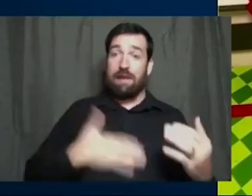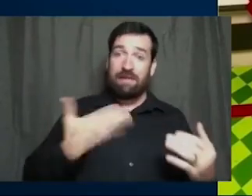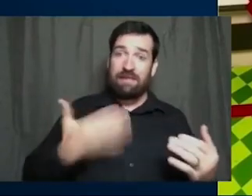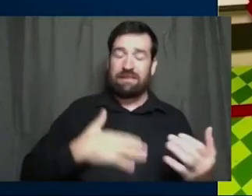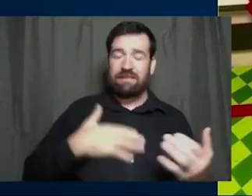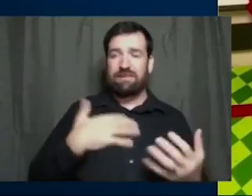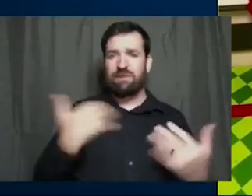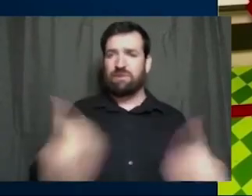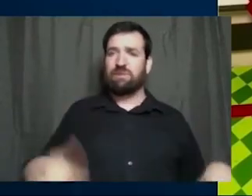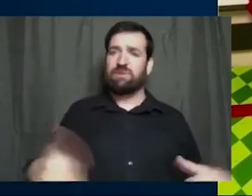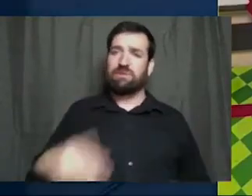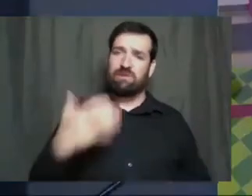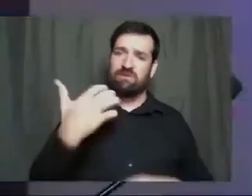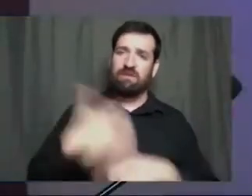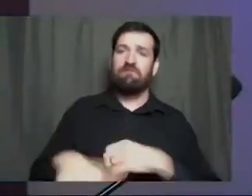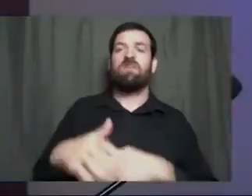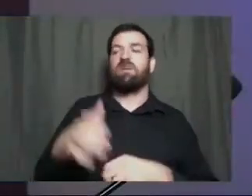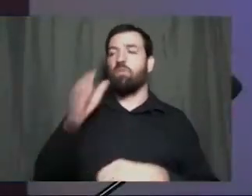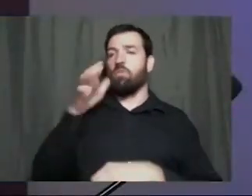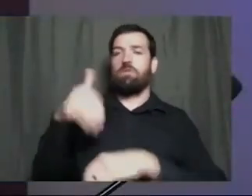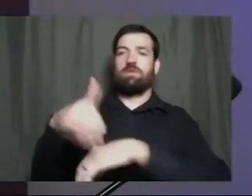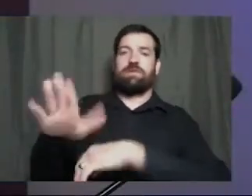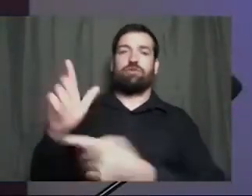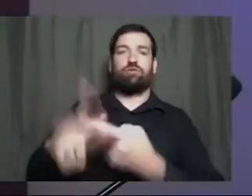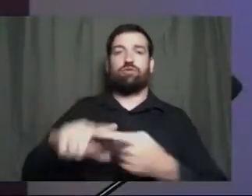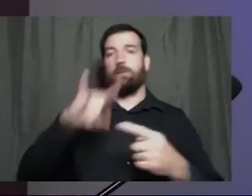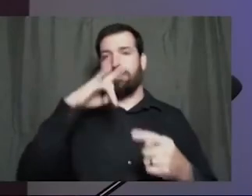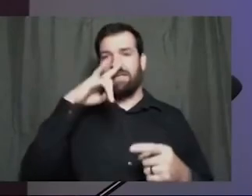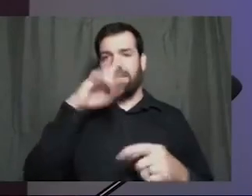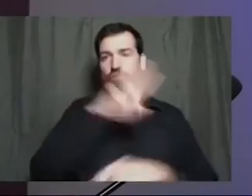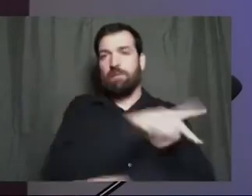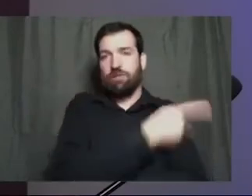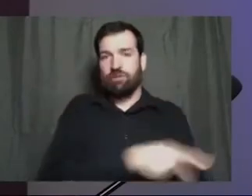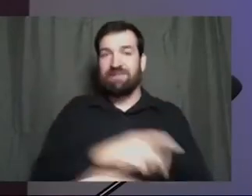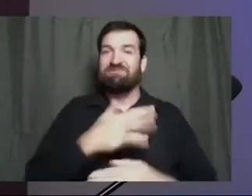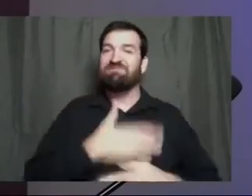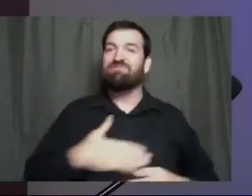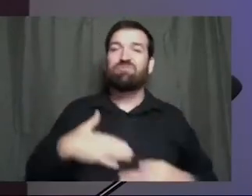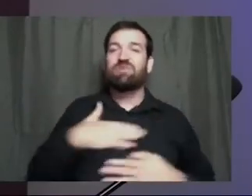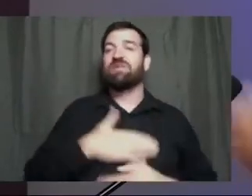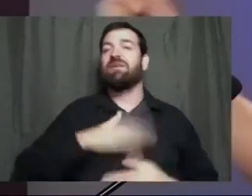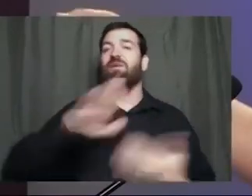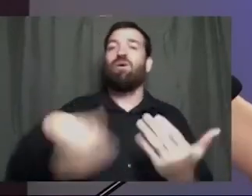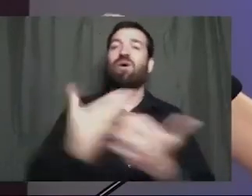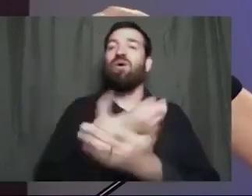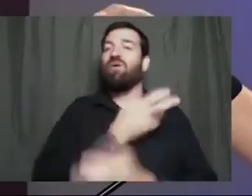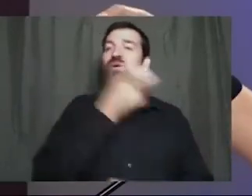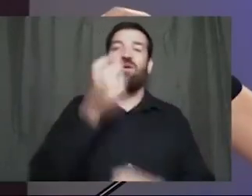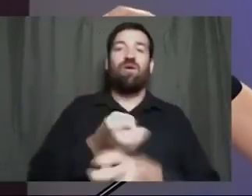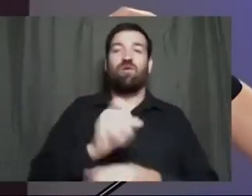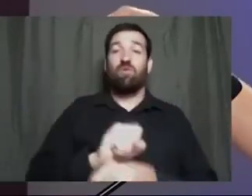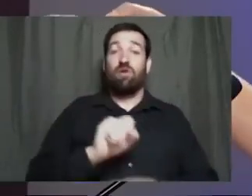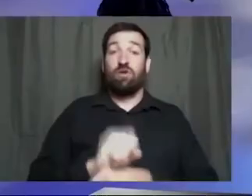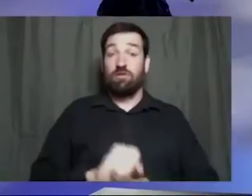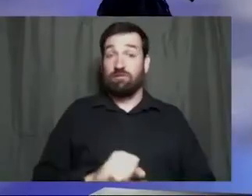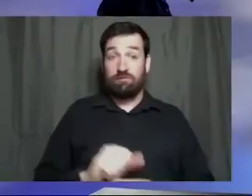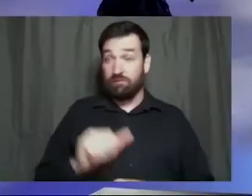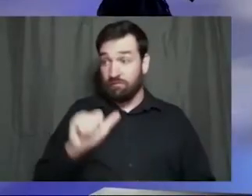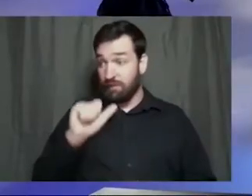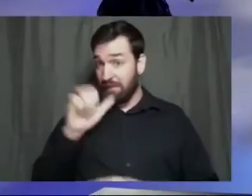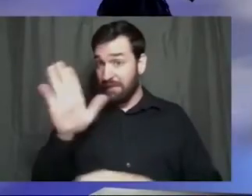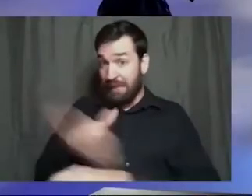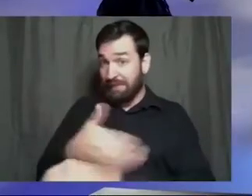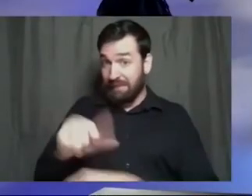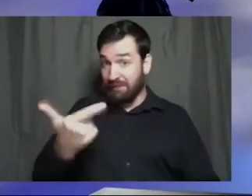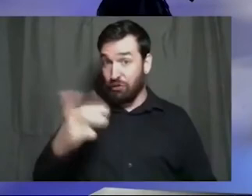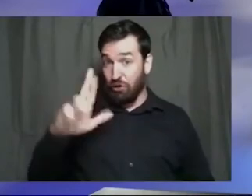at KU will go to pediatric patients here. So we appreciate all their hard work. And if you are not going to sing Garth Brooks for us out. I